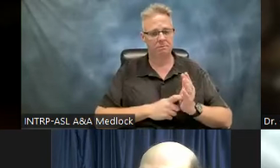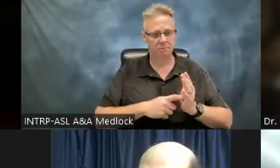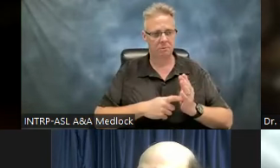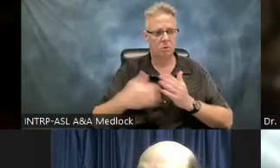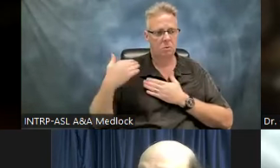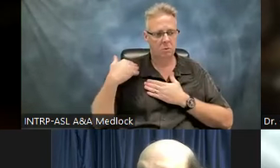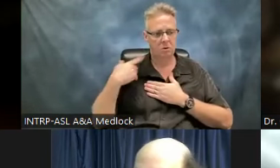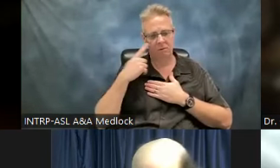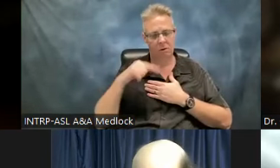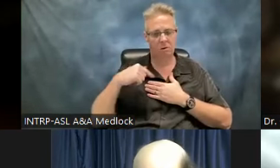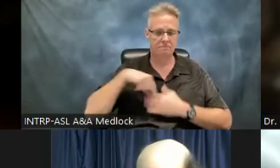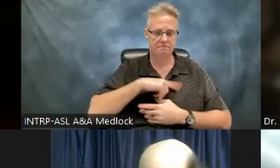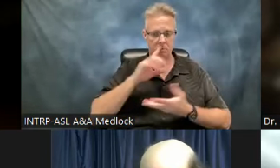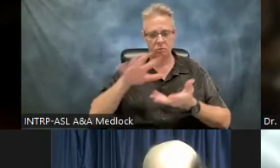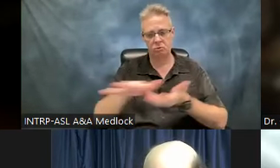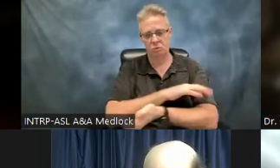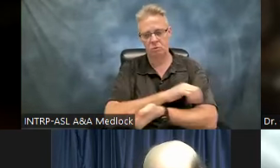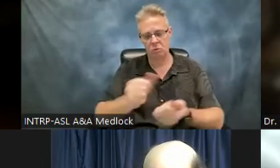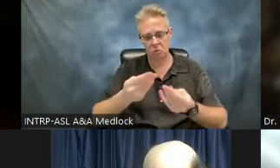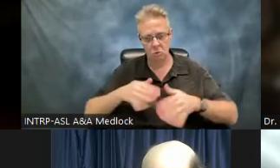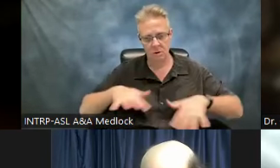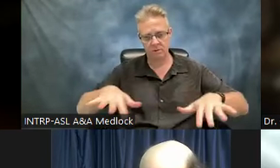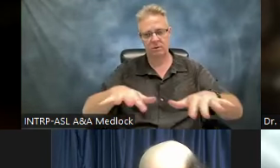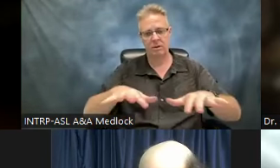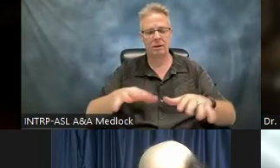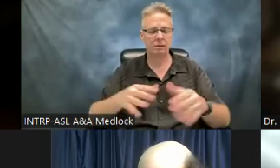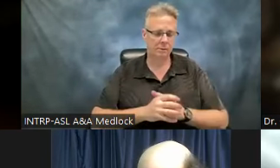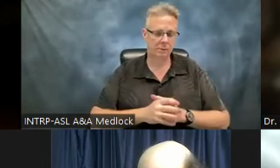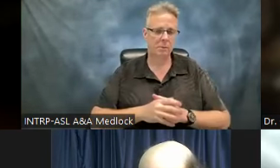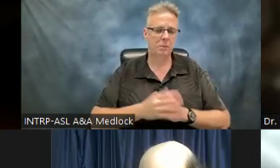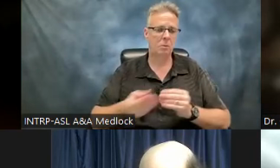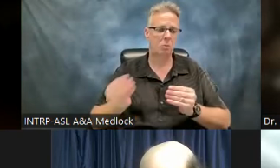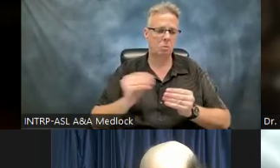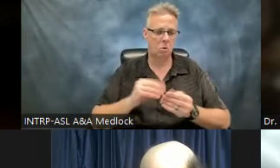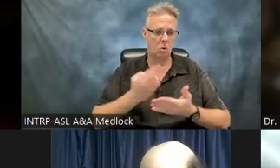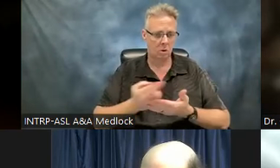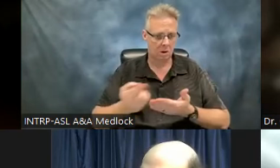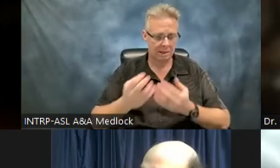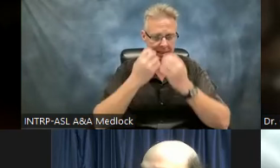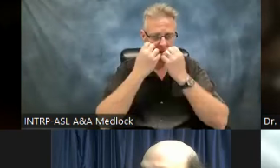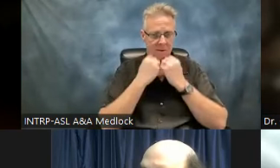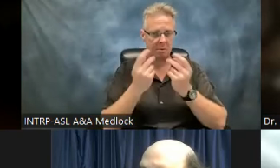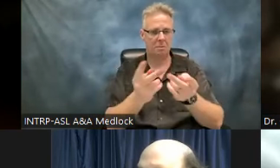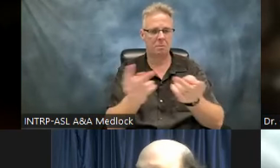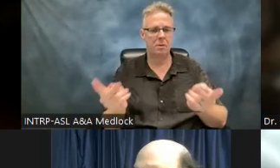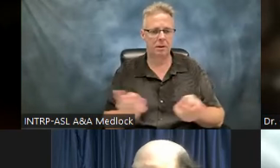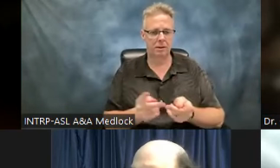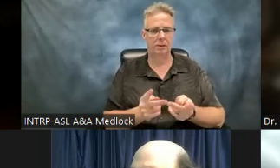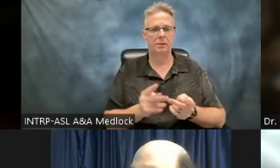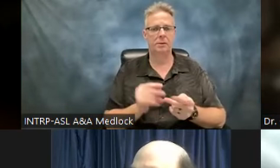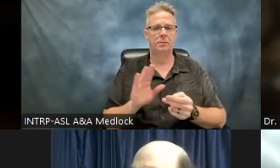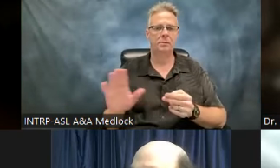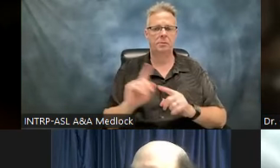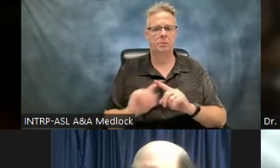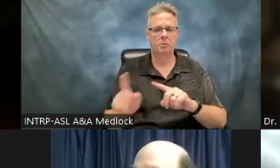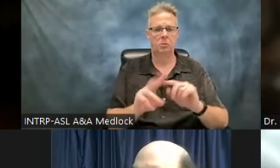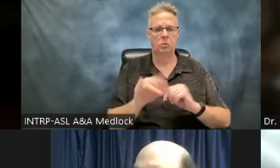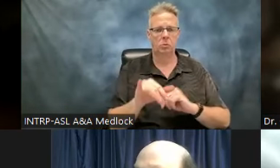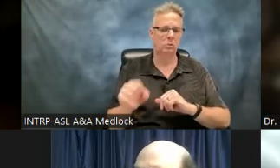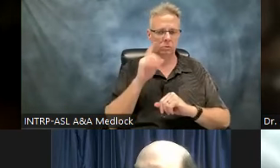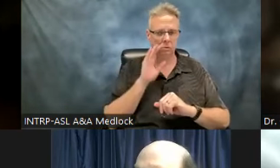the destruction of the river and land, of traditional food sources, sacred places, and multifaceted ways of